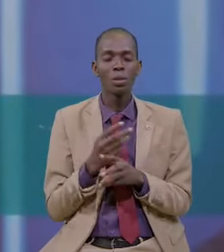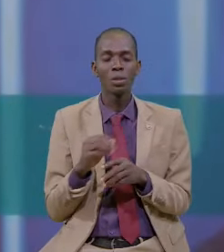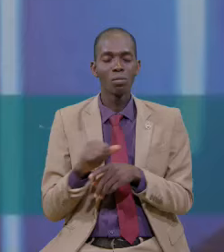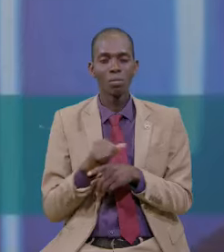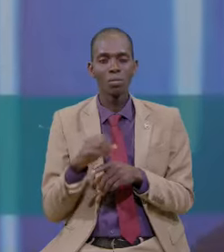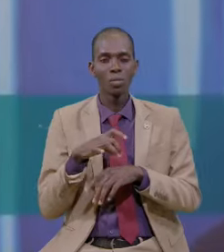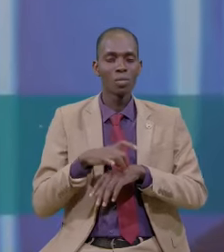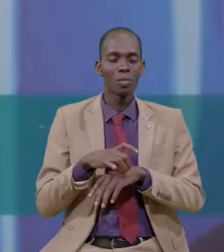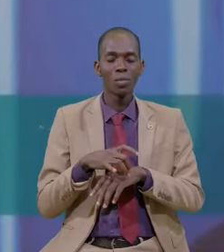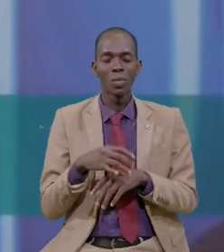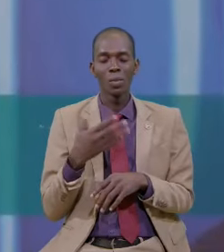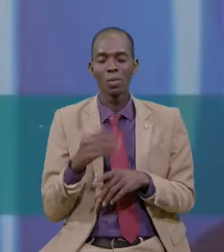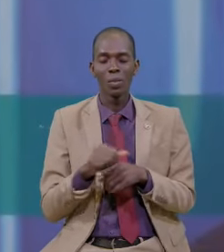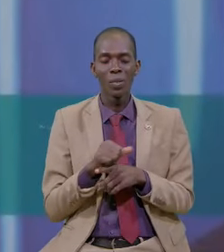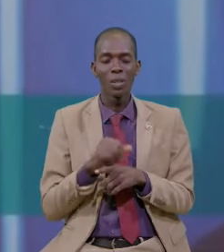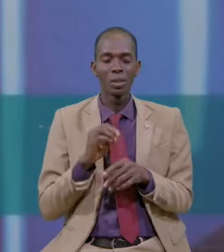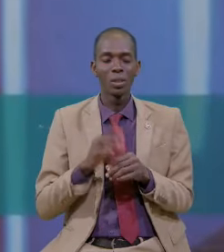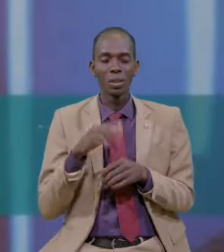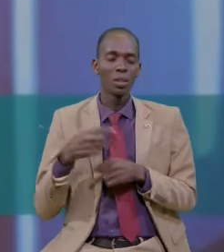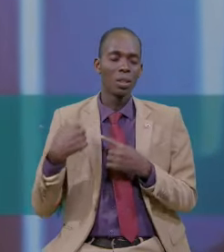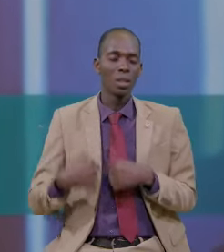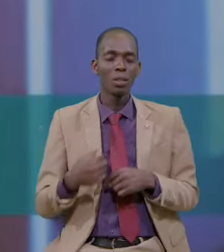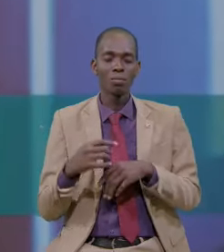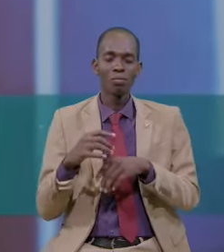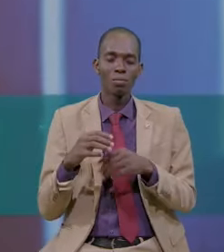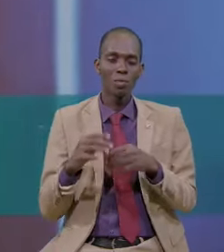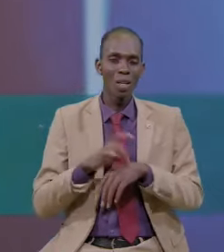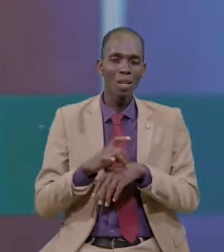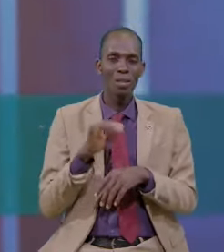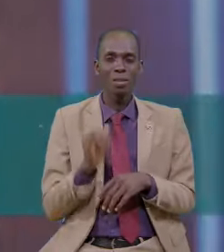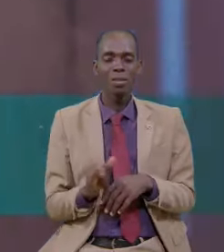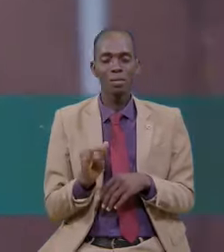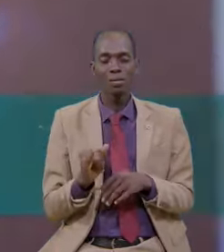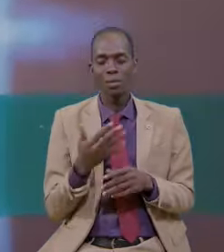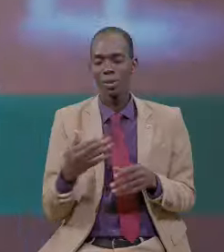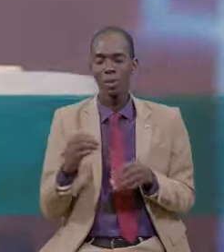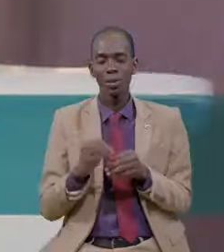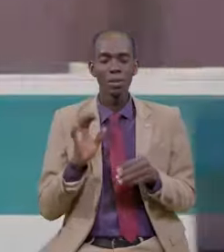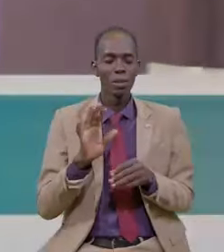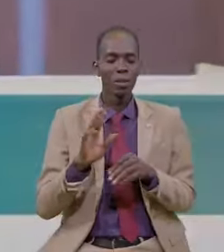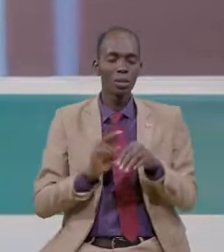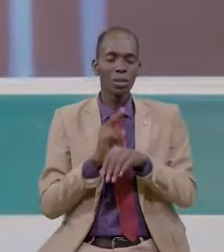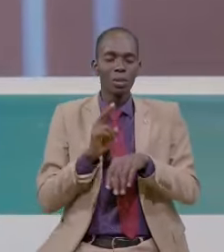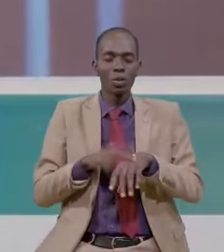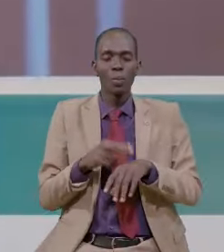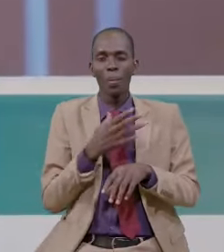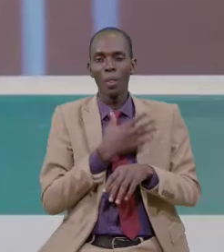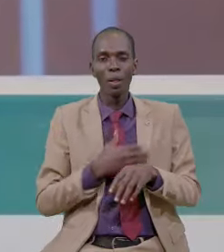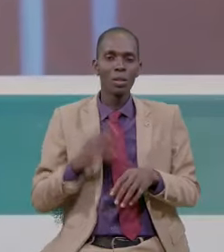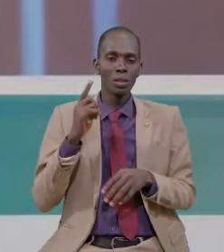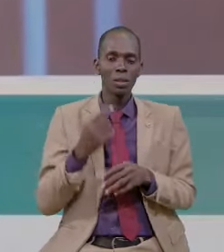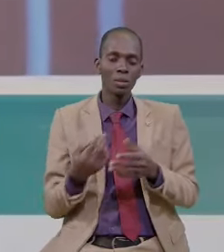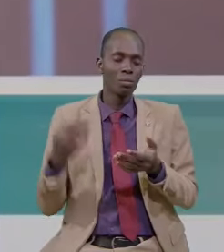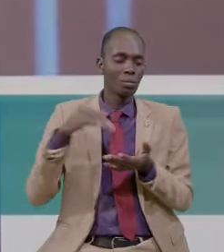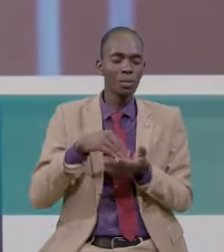heart, worldliness in their view, worldliness in their nature had been purged up. He repeated again in